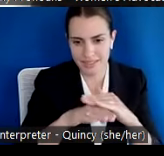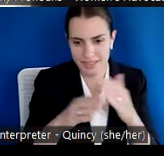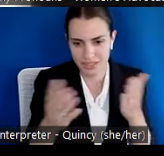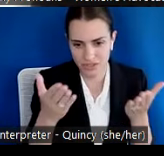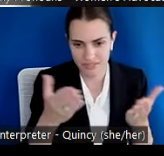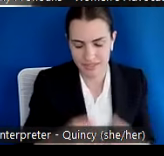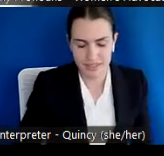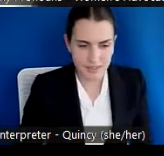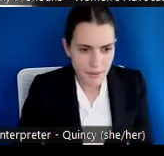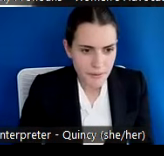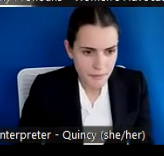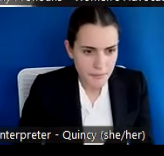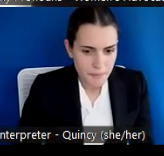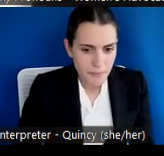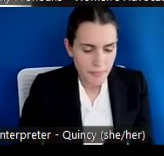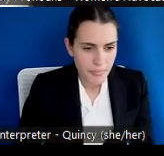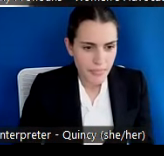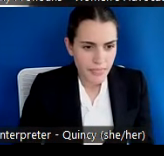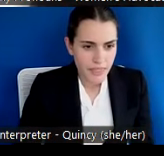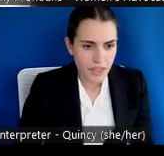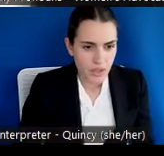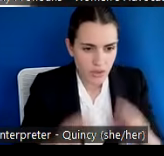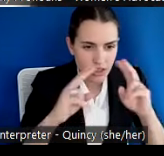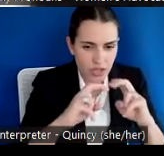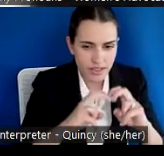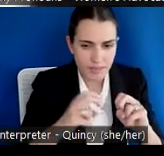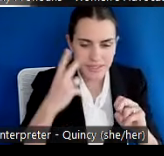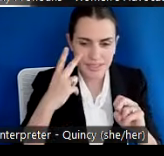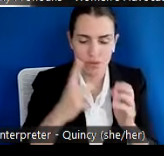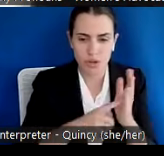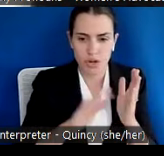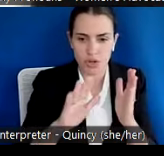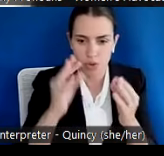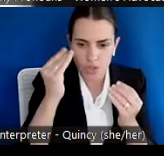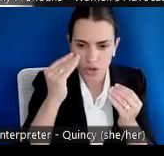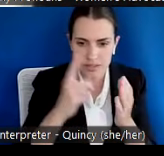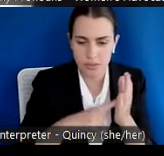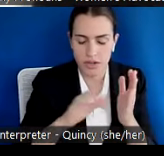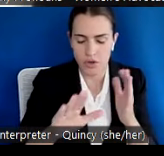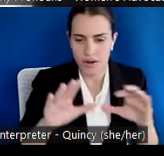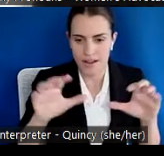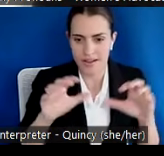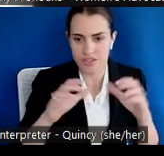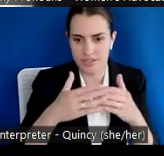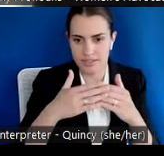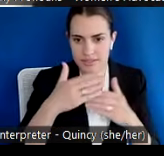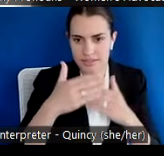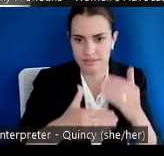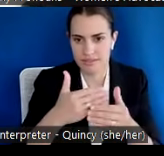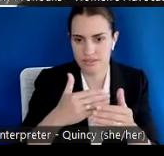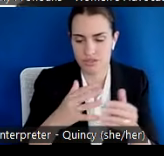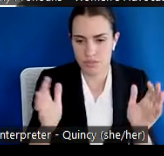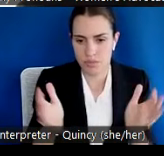maybe start to brainstorm what your thoughts are on actions that you can take in your organization to promote inclusivity